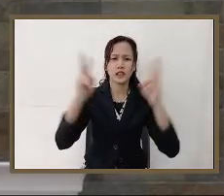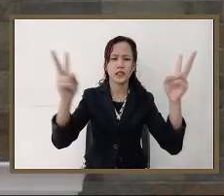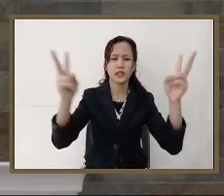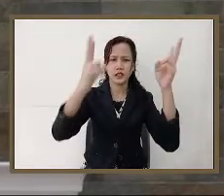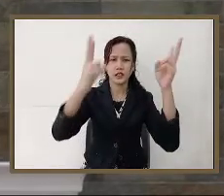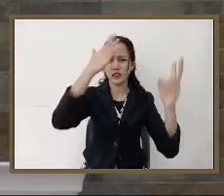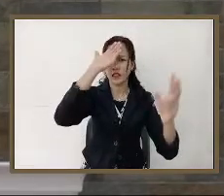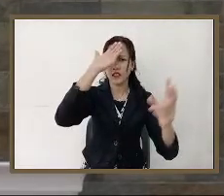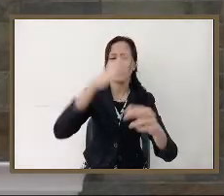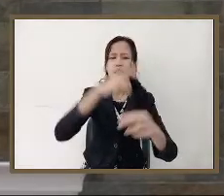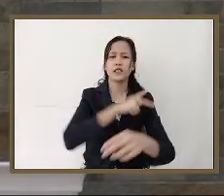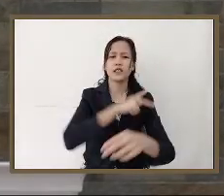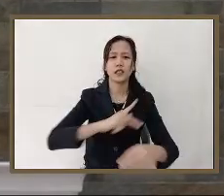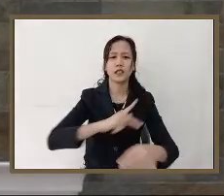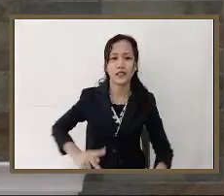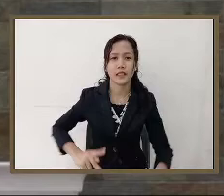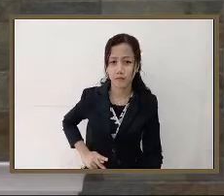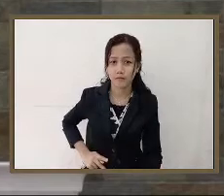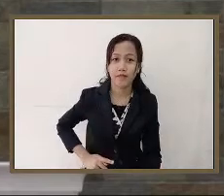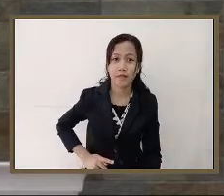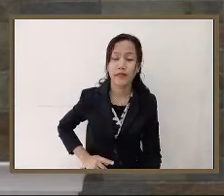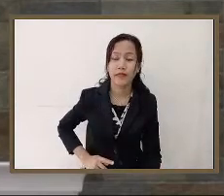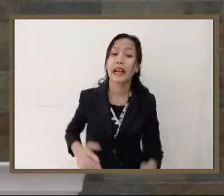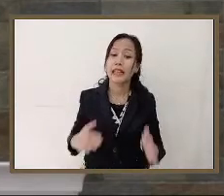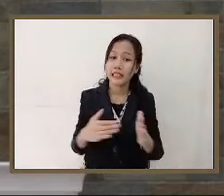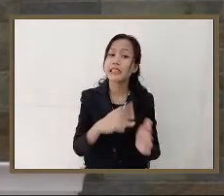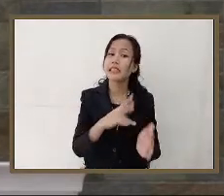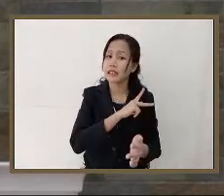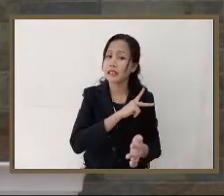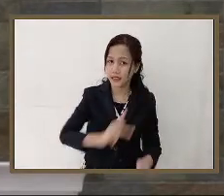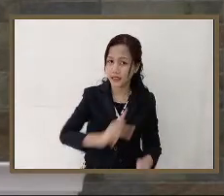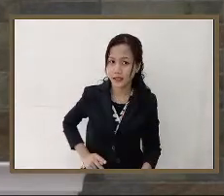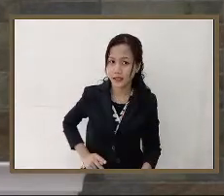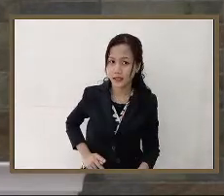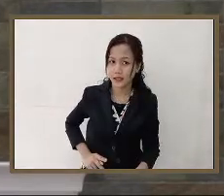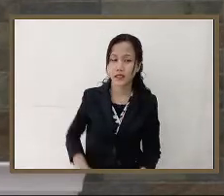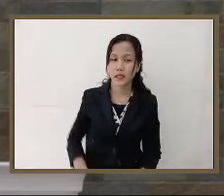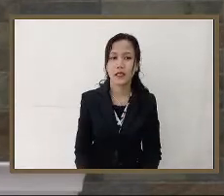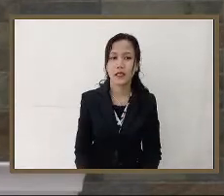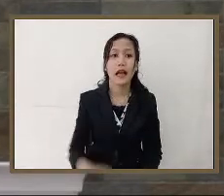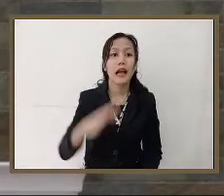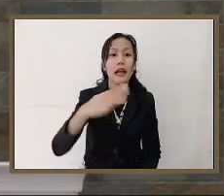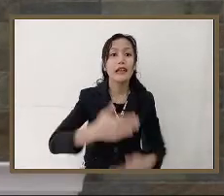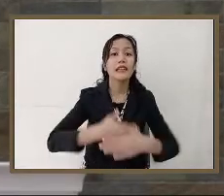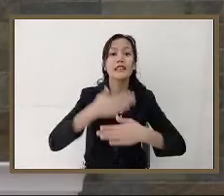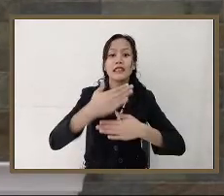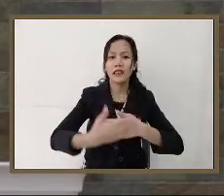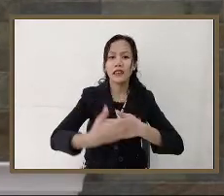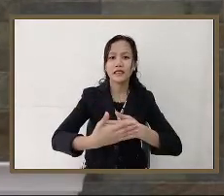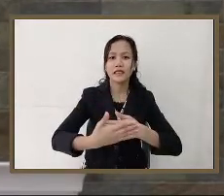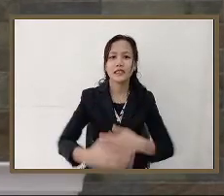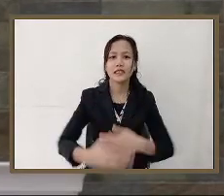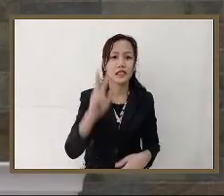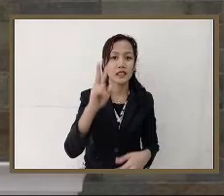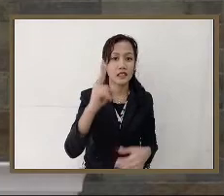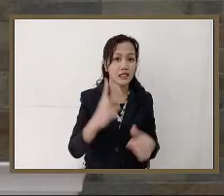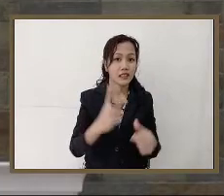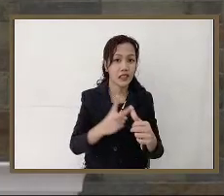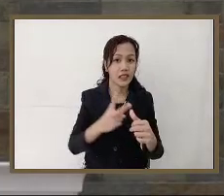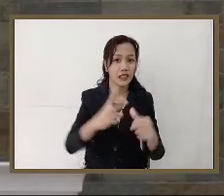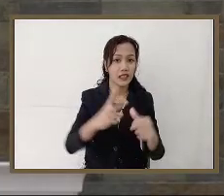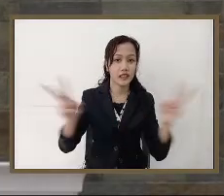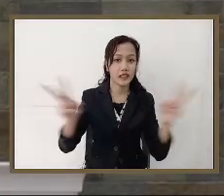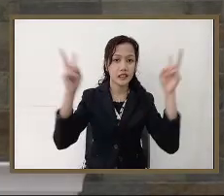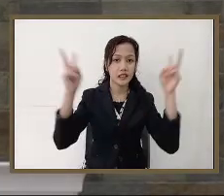king. Okay, as king. Inuulit ko po. And then, the next is, under his triumph in the book of 2